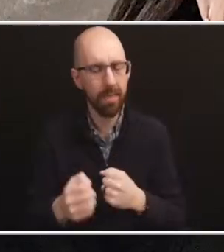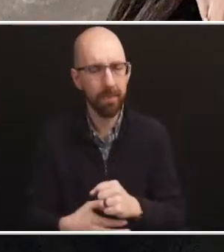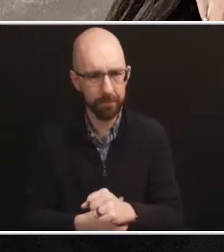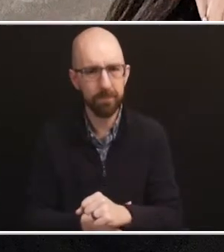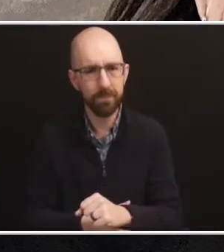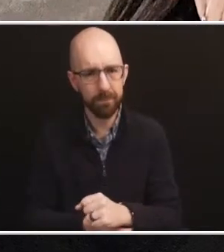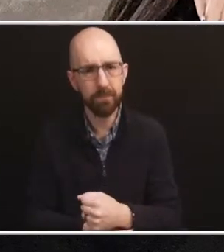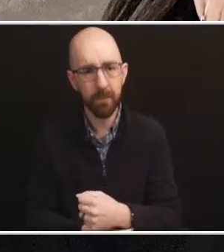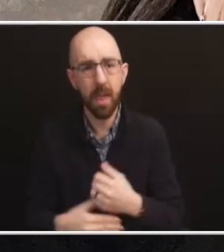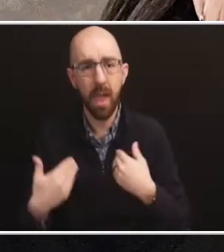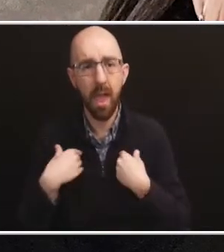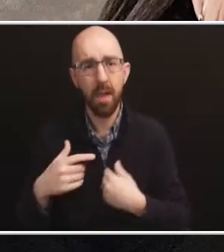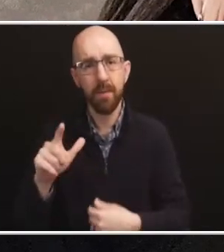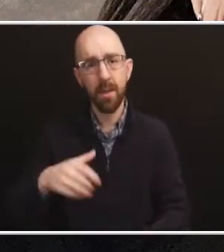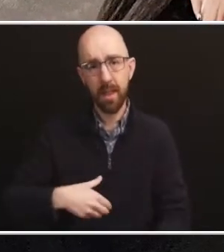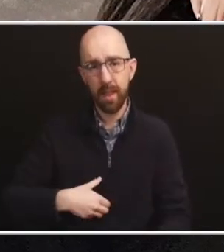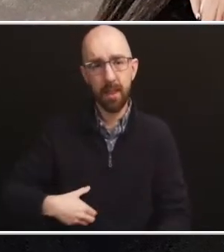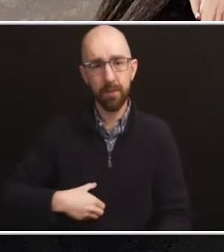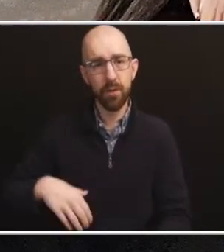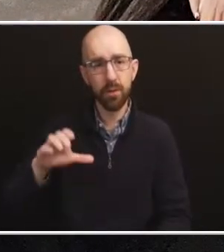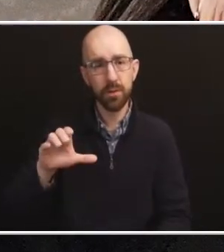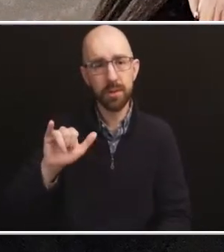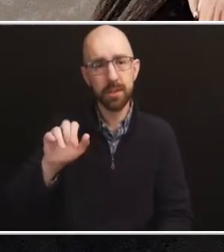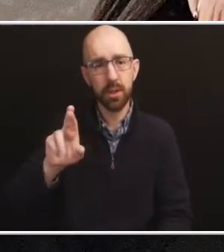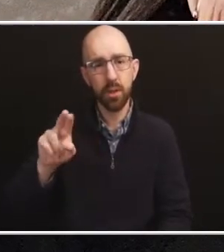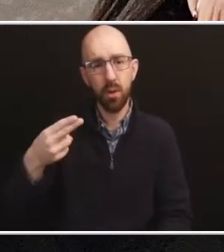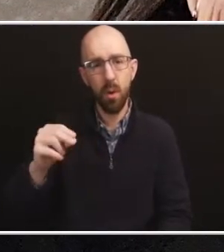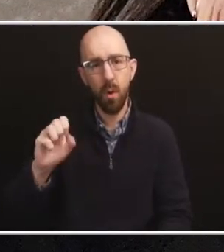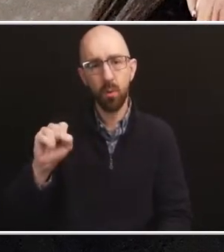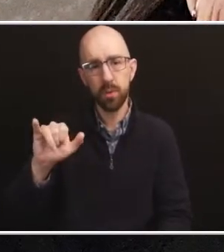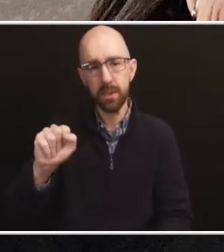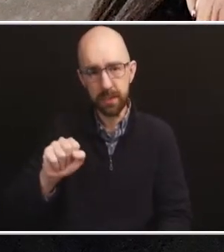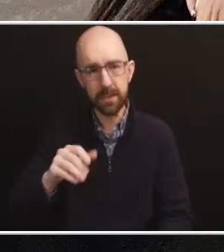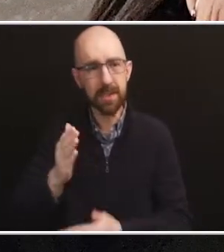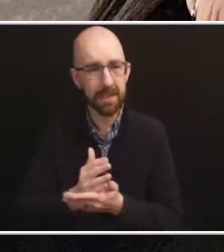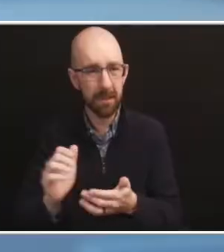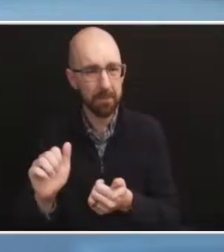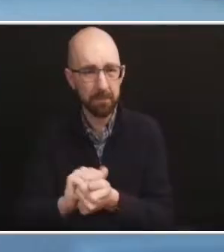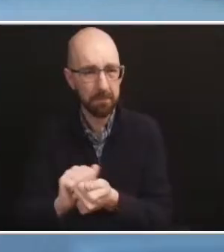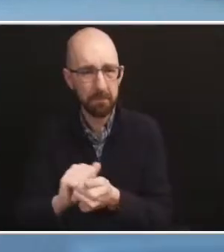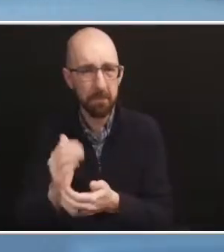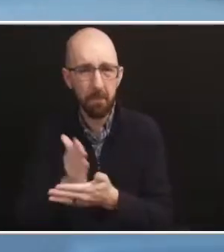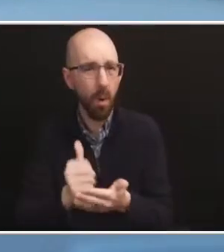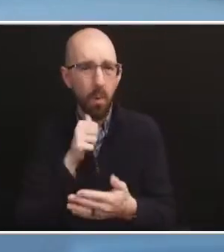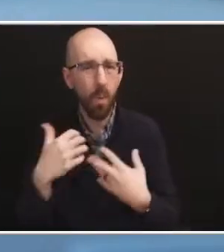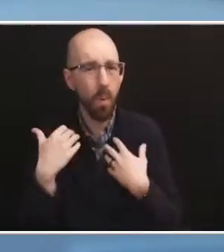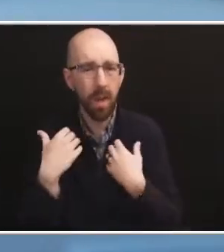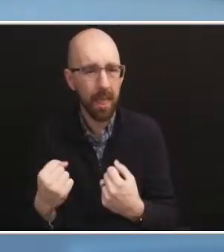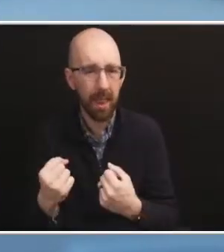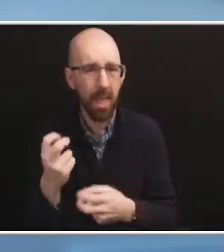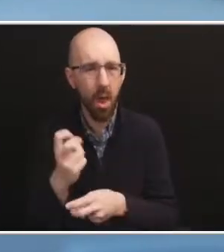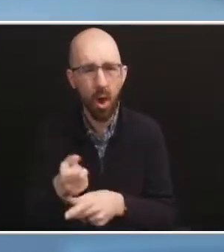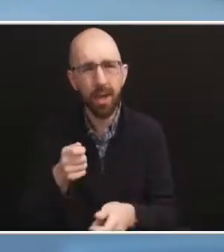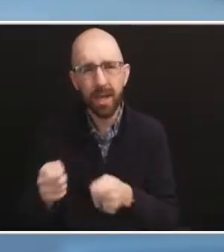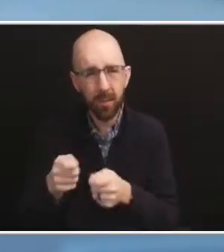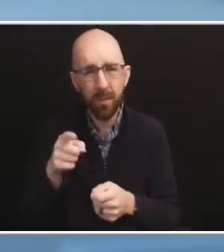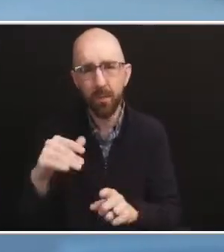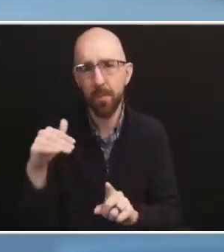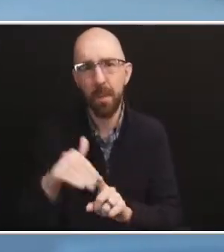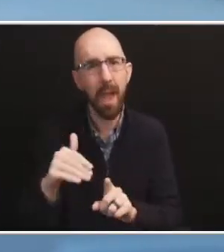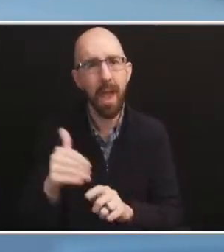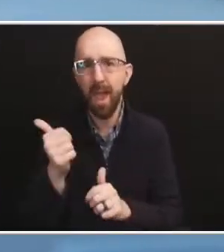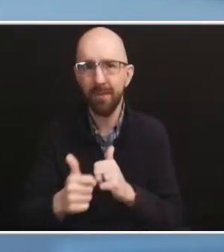liver cirrhosis. I do have some damage. That part is never going to heal. That's hard to deal with, and you're reminded of it every time you have